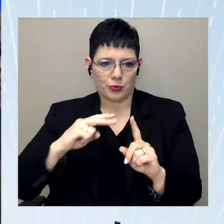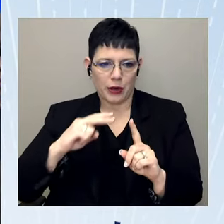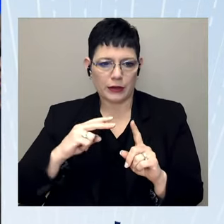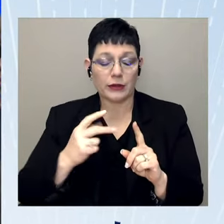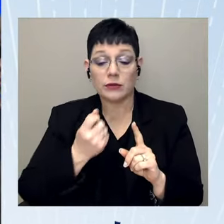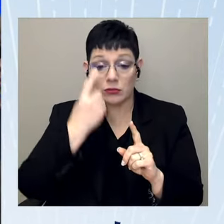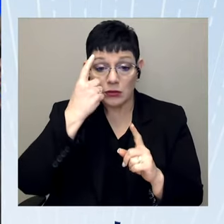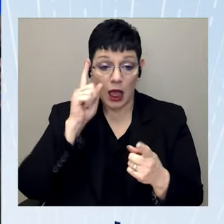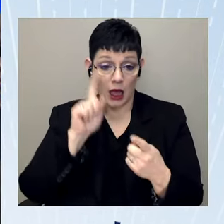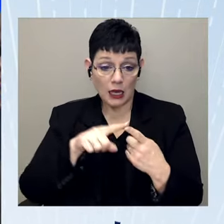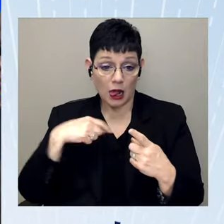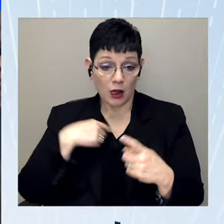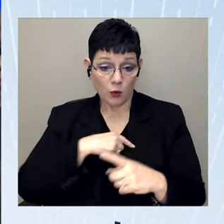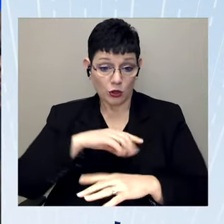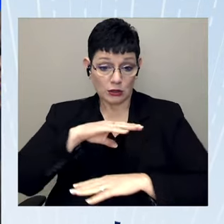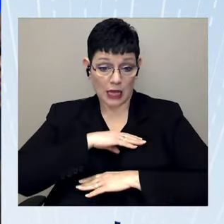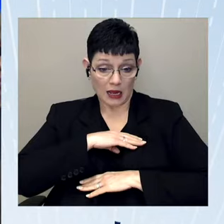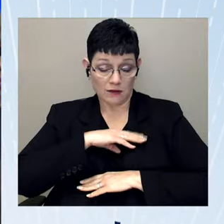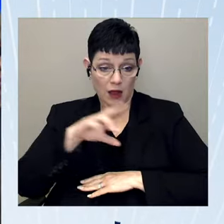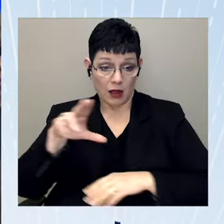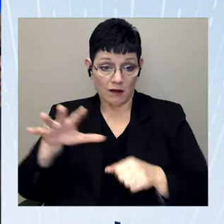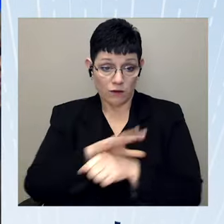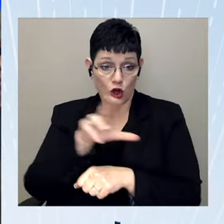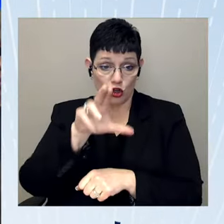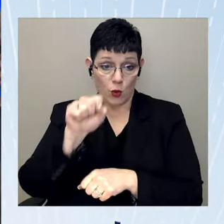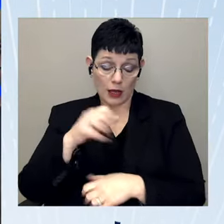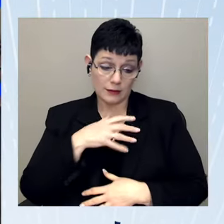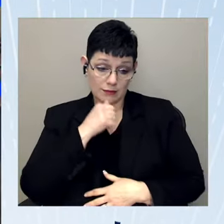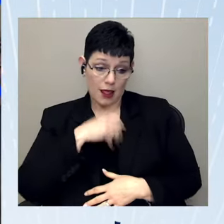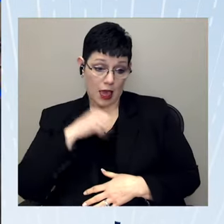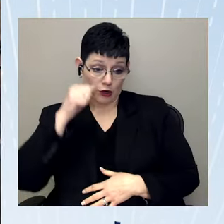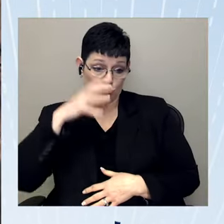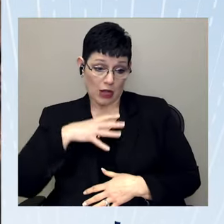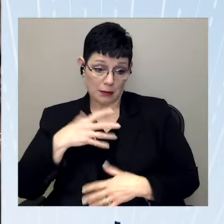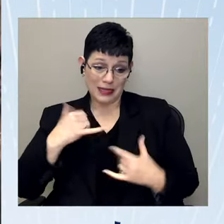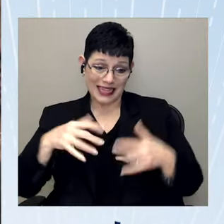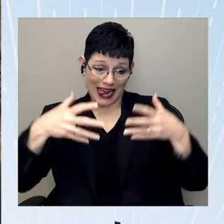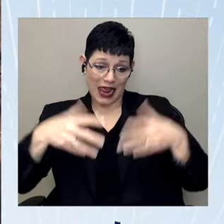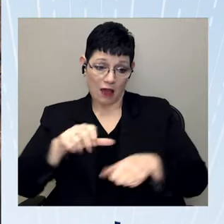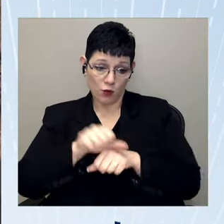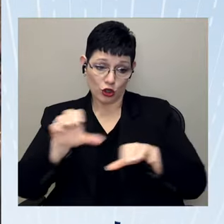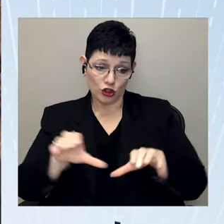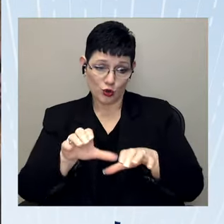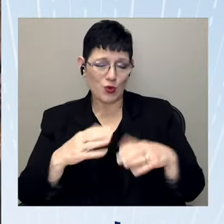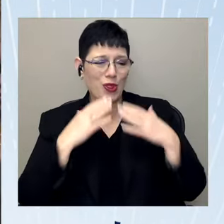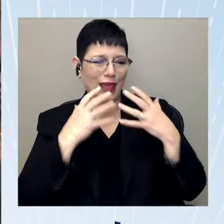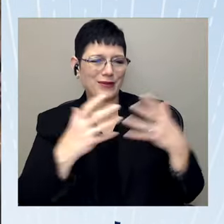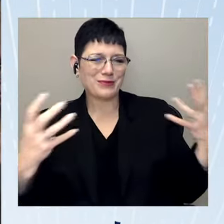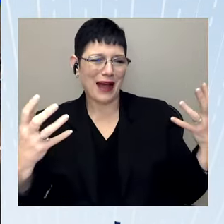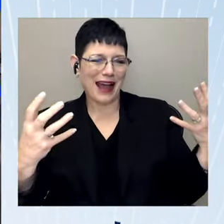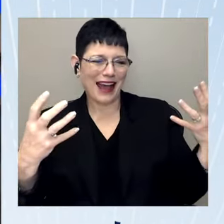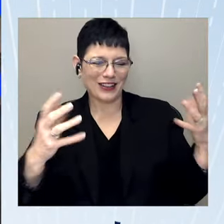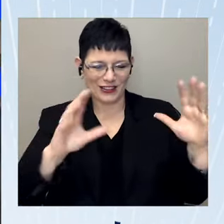all states, ladies and gentlemen, we got work to do. Thank you so much.